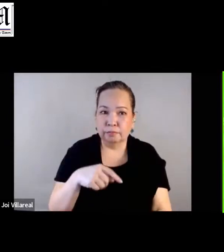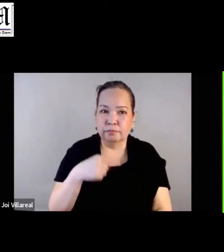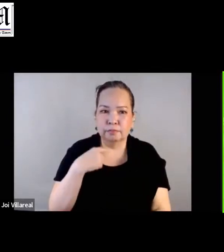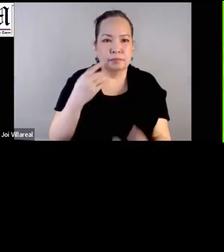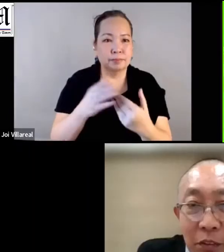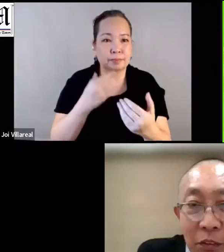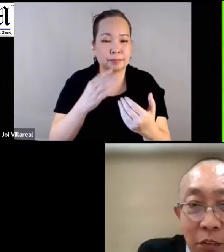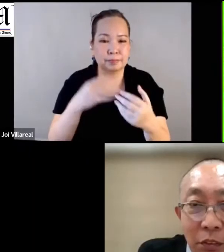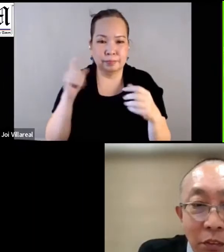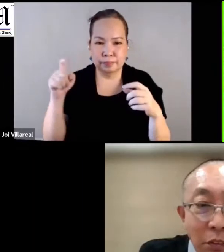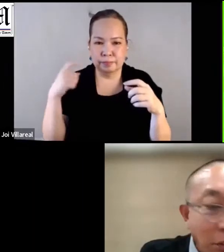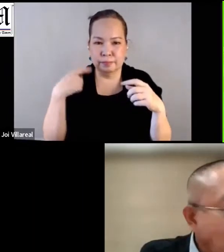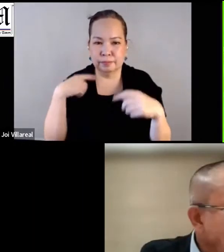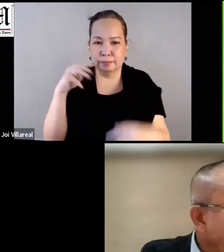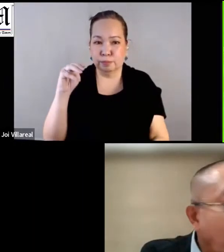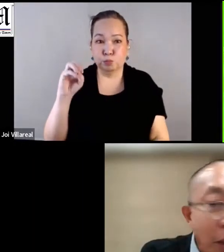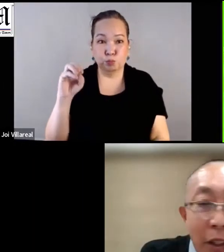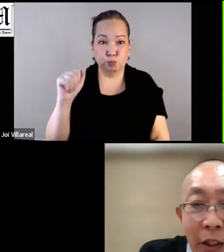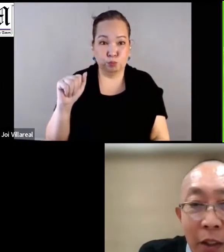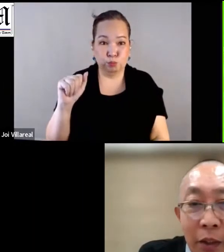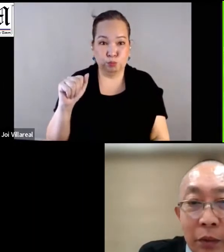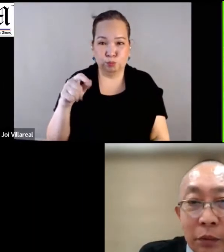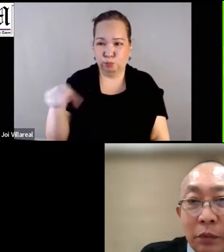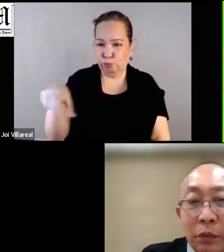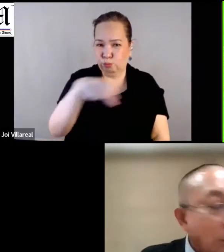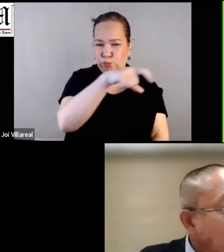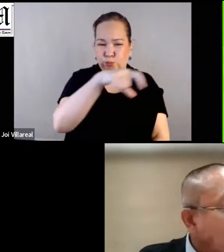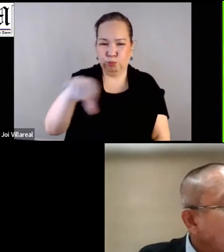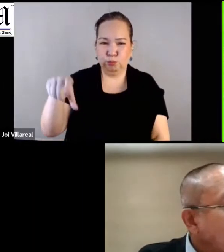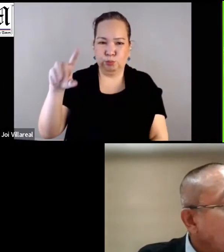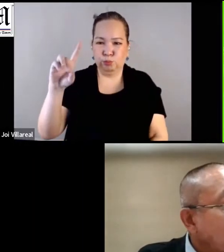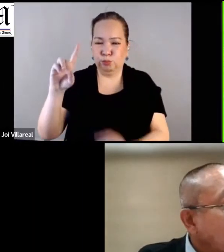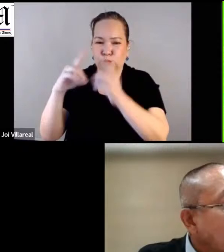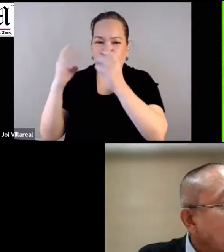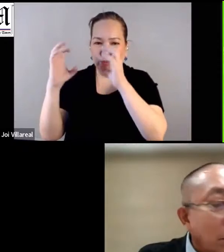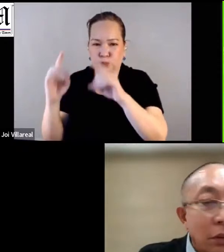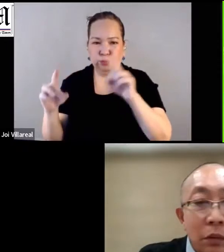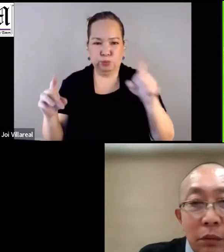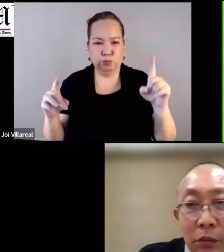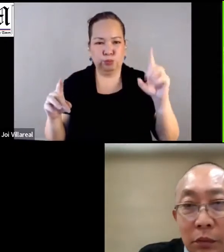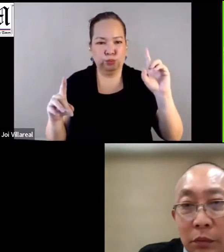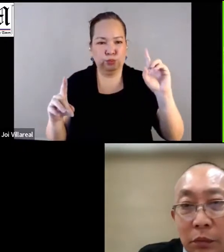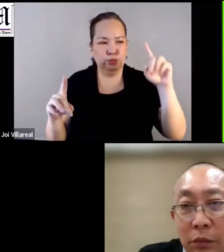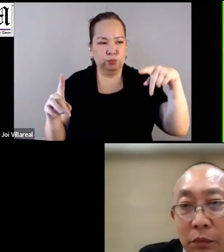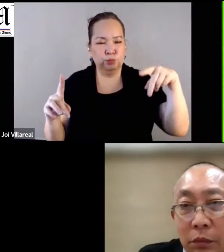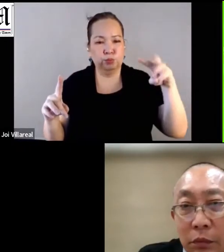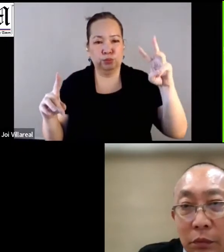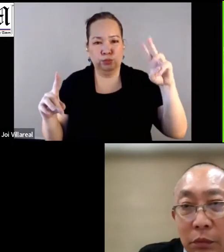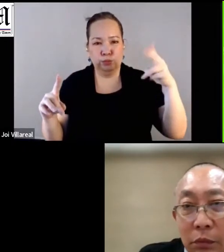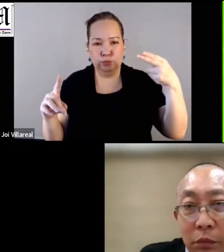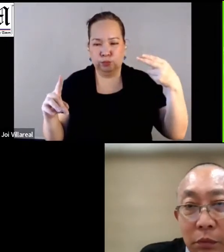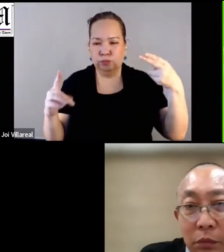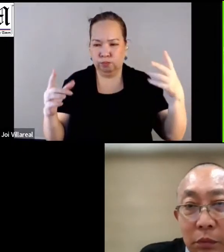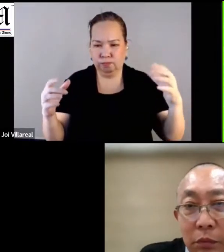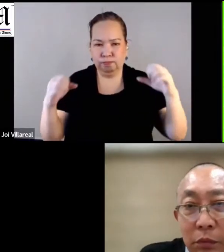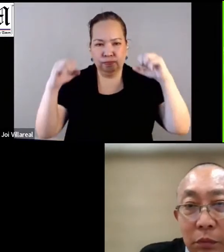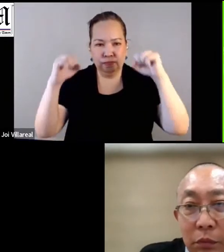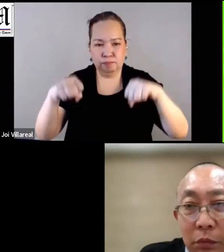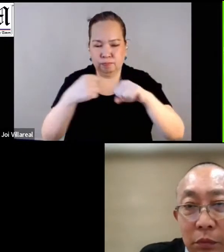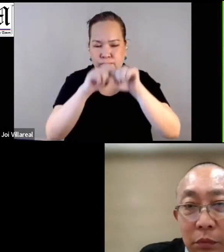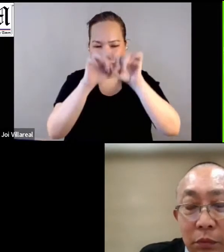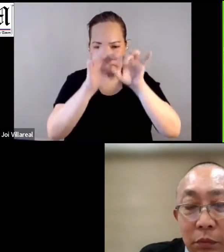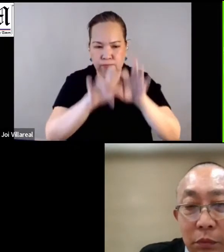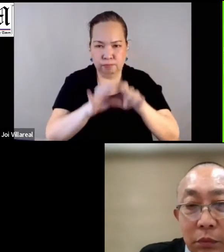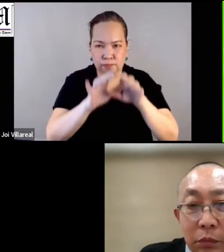Gusto lang niya, magsama po kayo ng DepEd, magkakayo ng master plan para disaster resilient dun sa mga school buildings